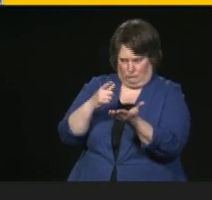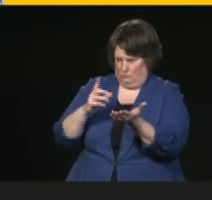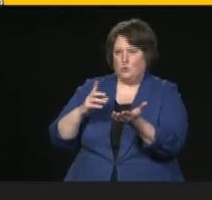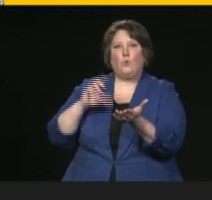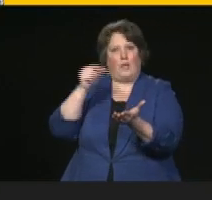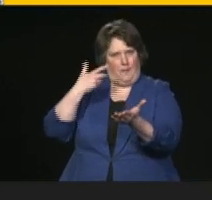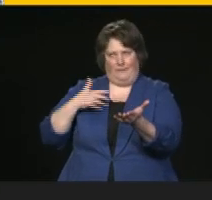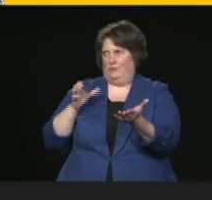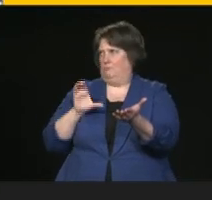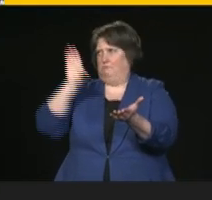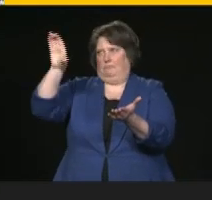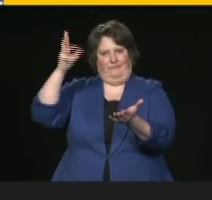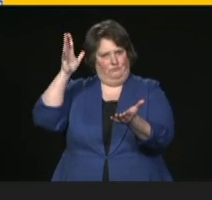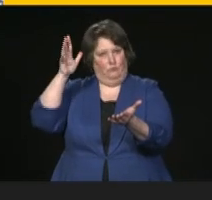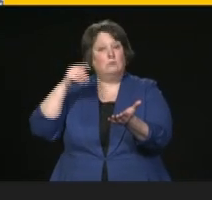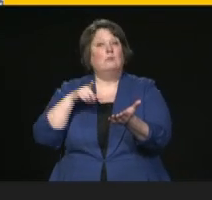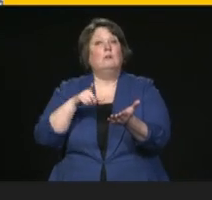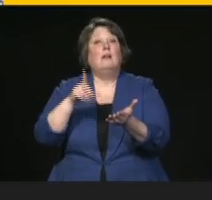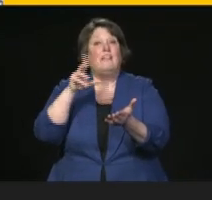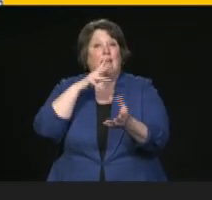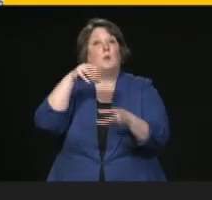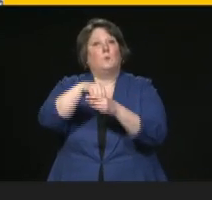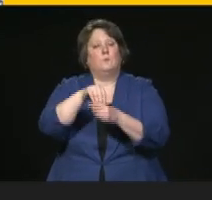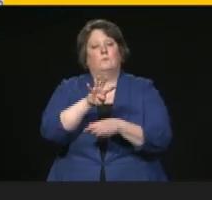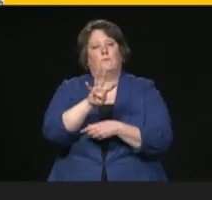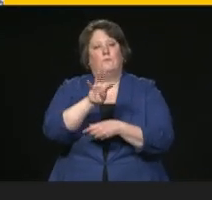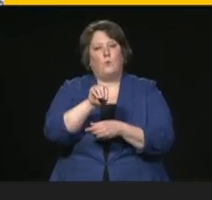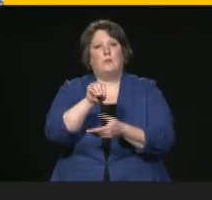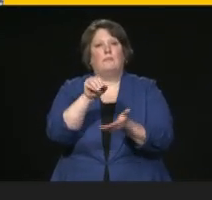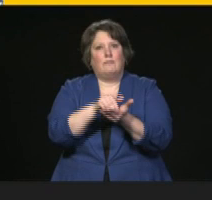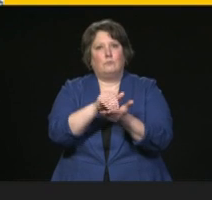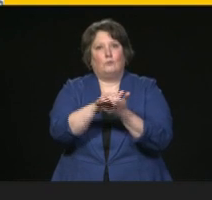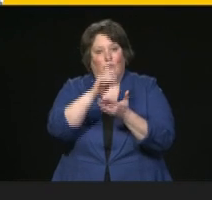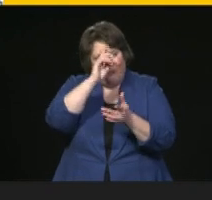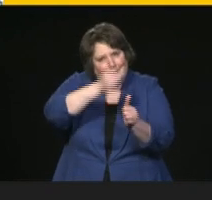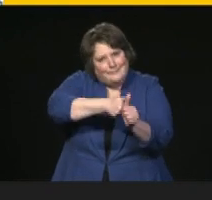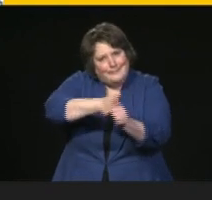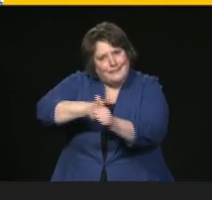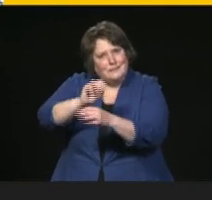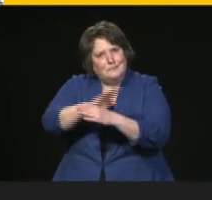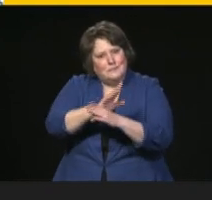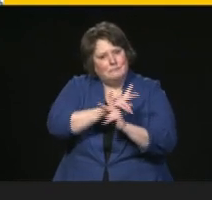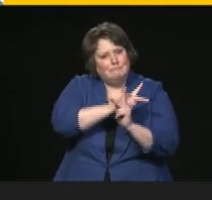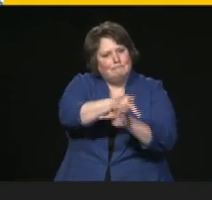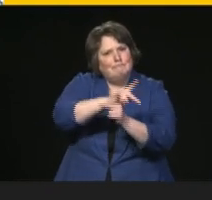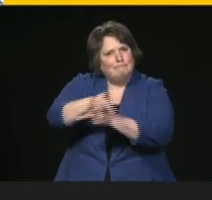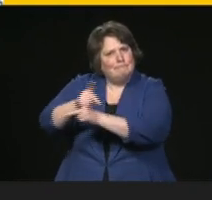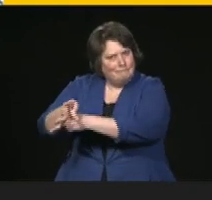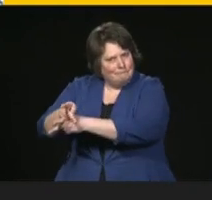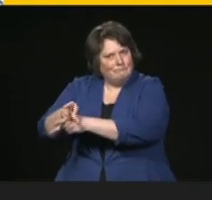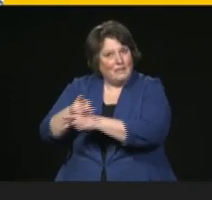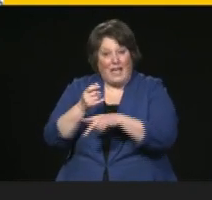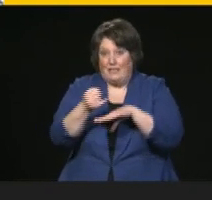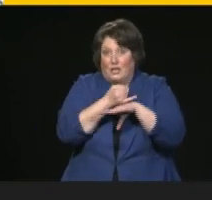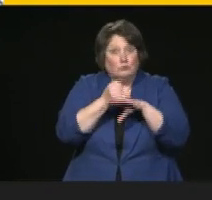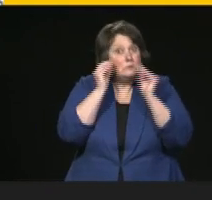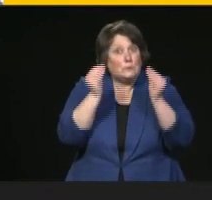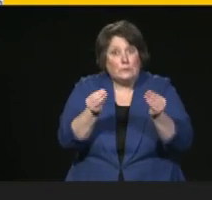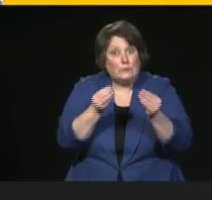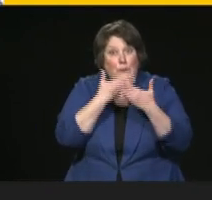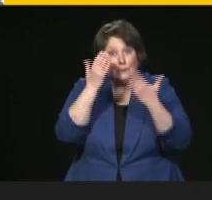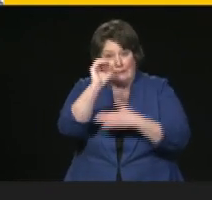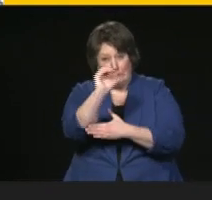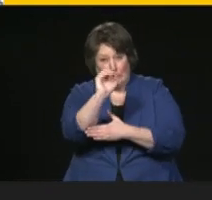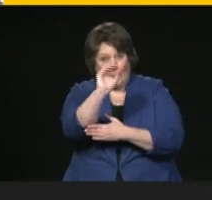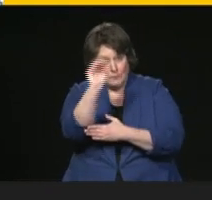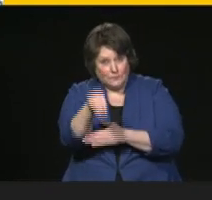per small business loan opportunity, an interest-free loan that if people pay that back before December